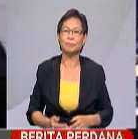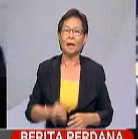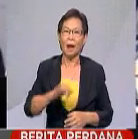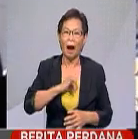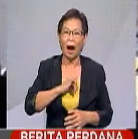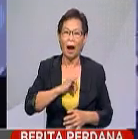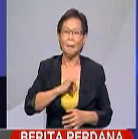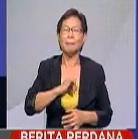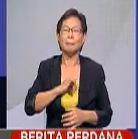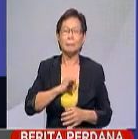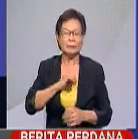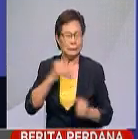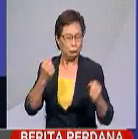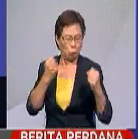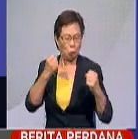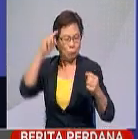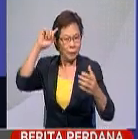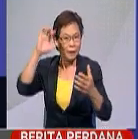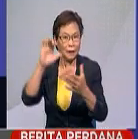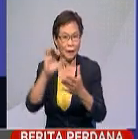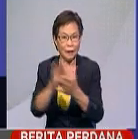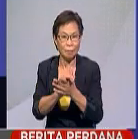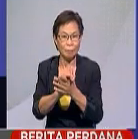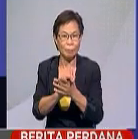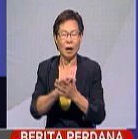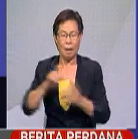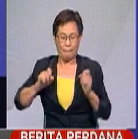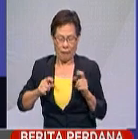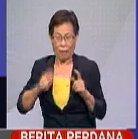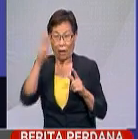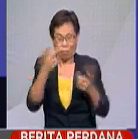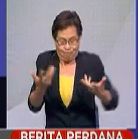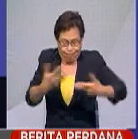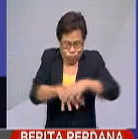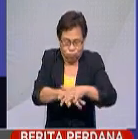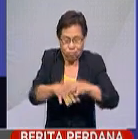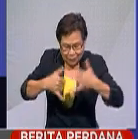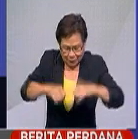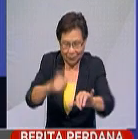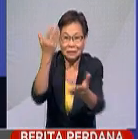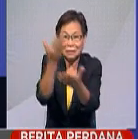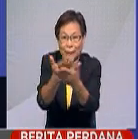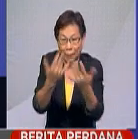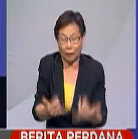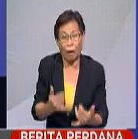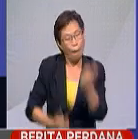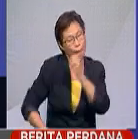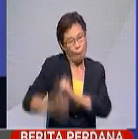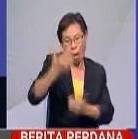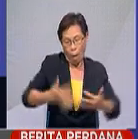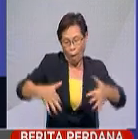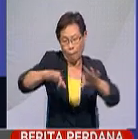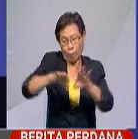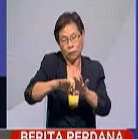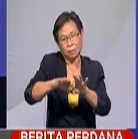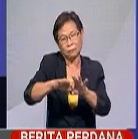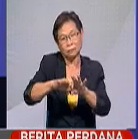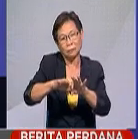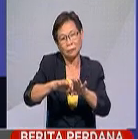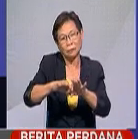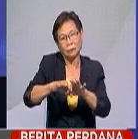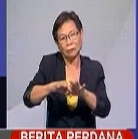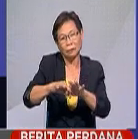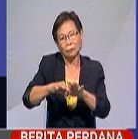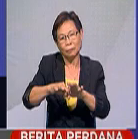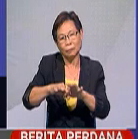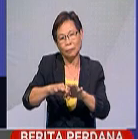I firmly believe the concept still applies to this day, and it is more important than ever